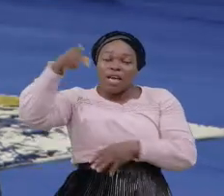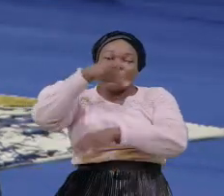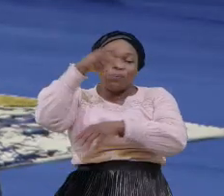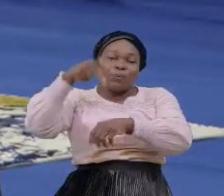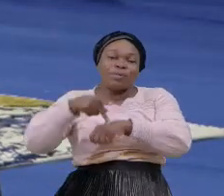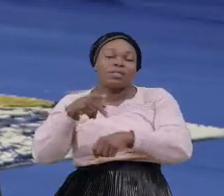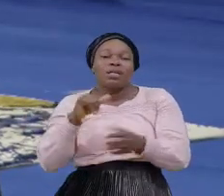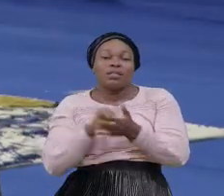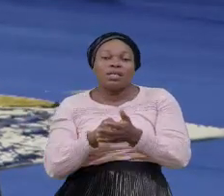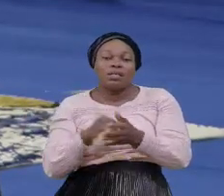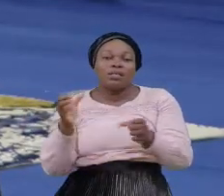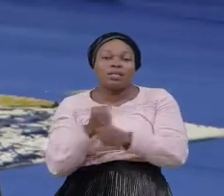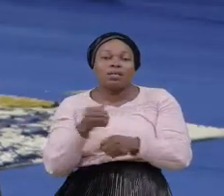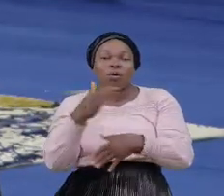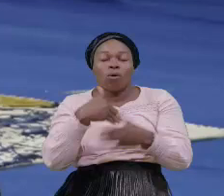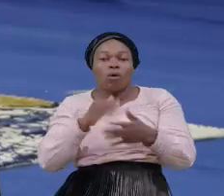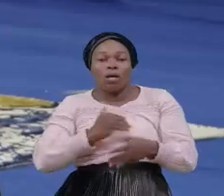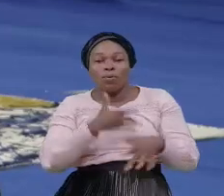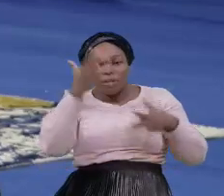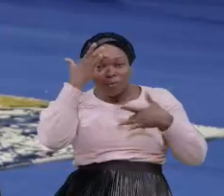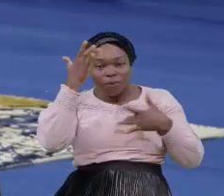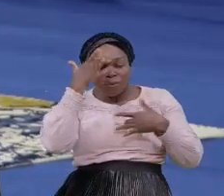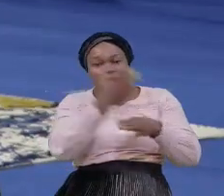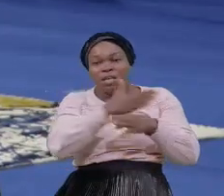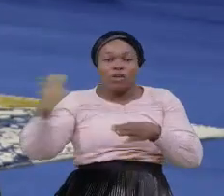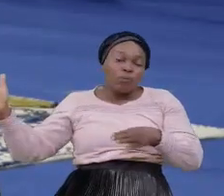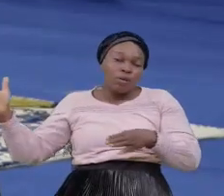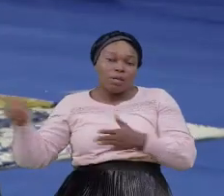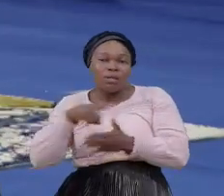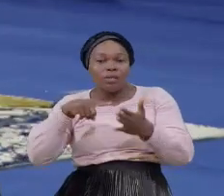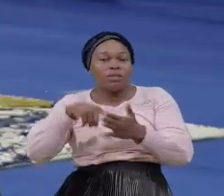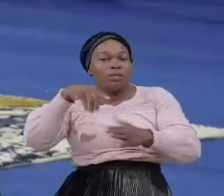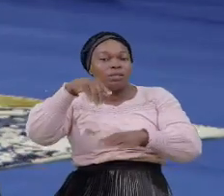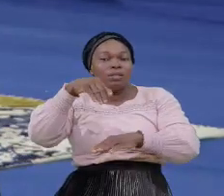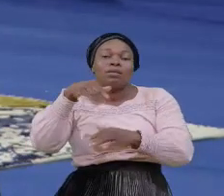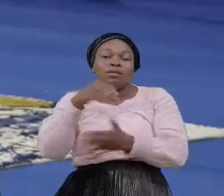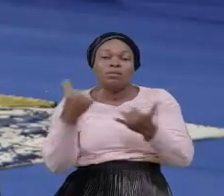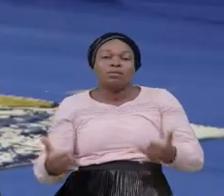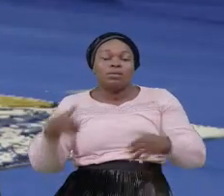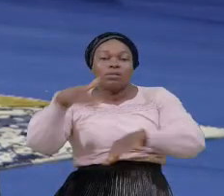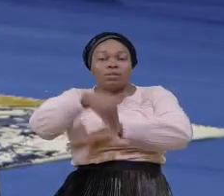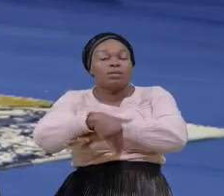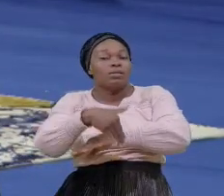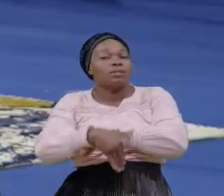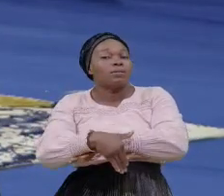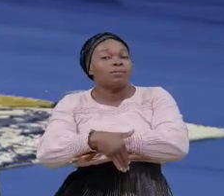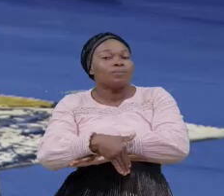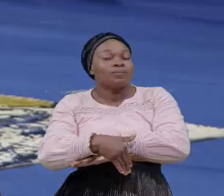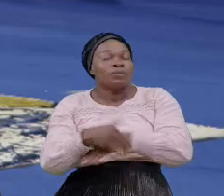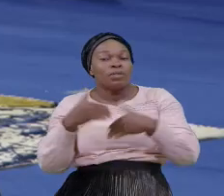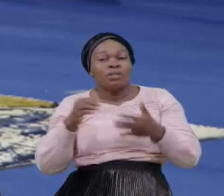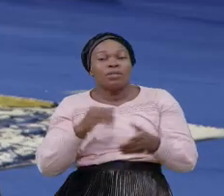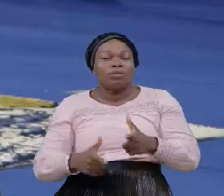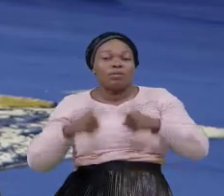our infirmity away today. Great forgiveness through the great dependence